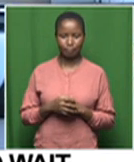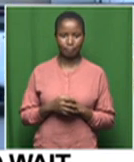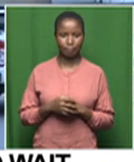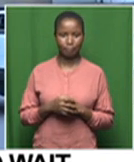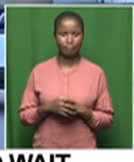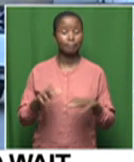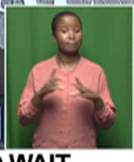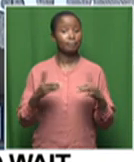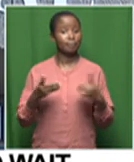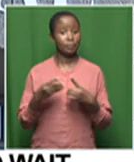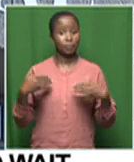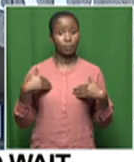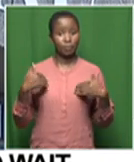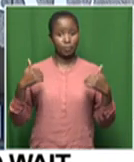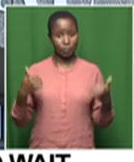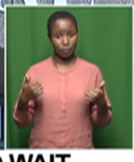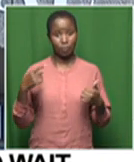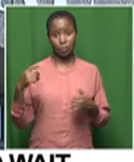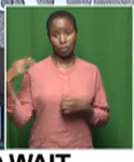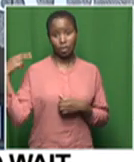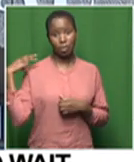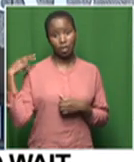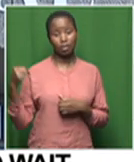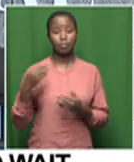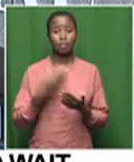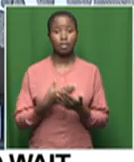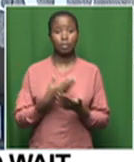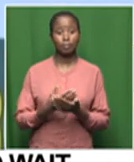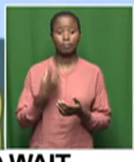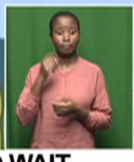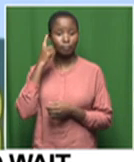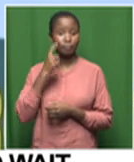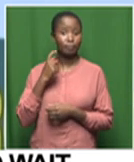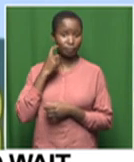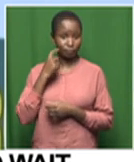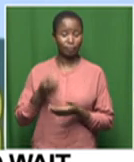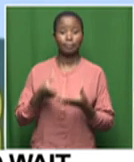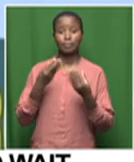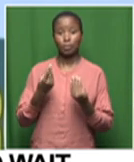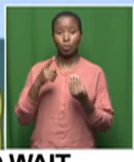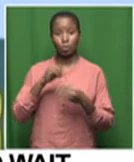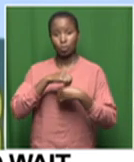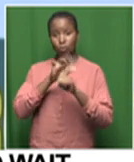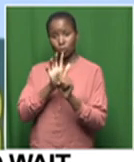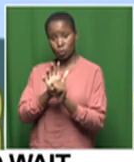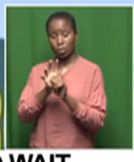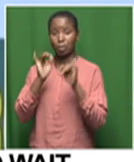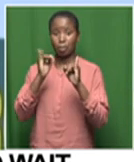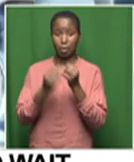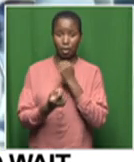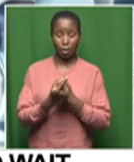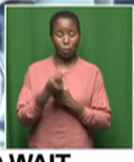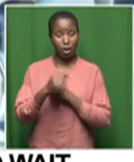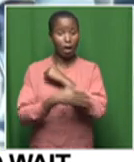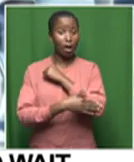Health Minister Dr. Zweli Mkhize says while the country is still mourning those who lost their battle to the COVID-19 pandemic, the country has come a